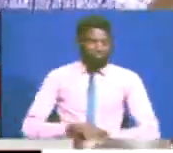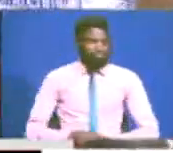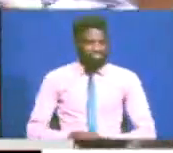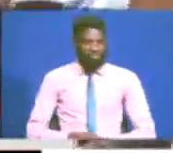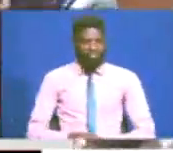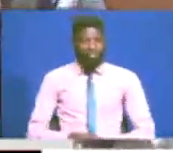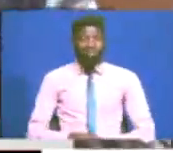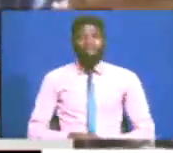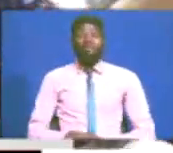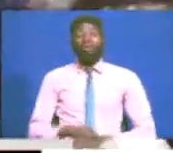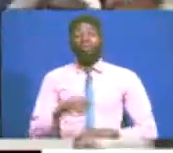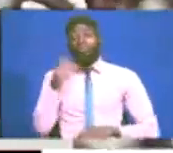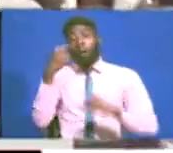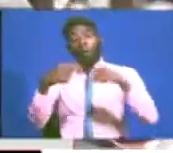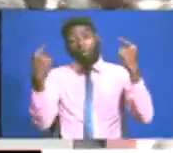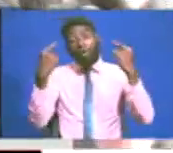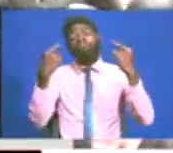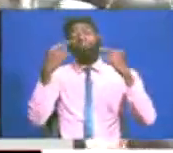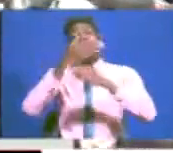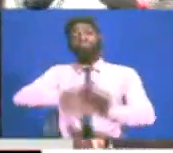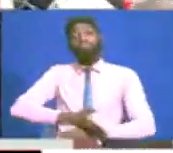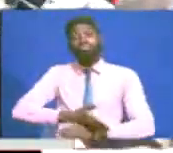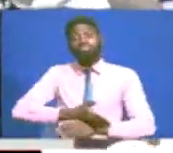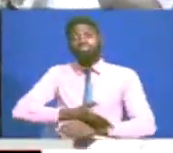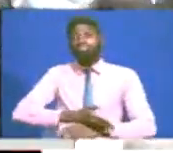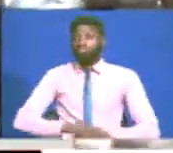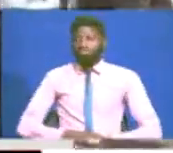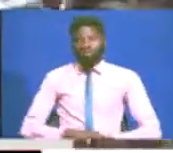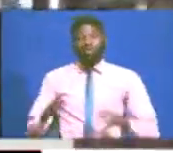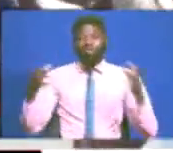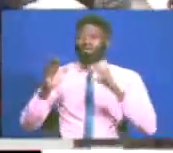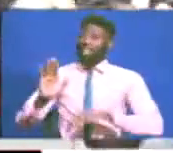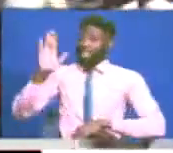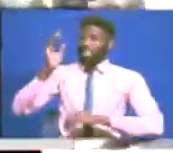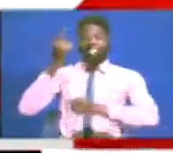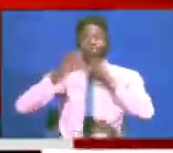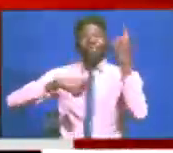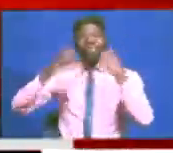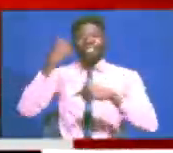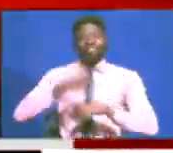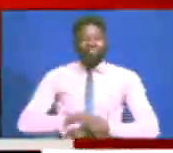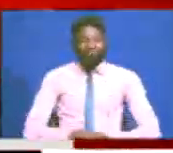As many as contrary opinion say nay. The ayes have it.